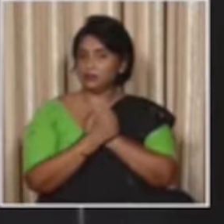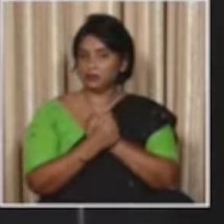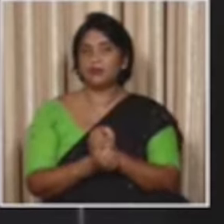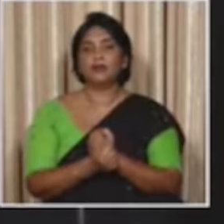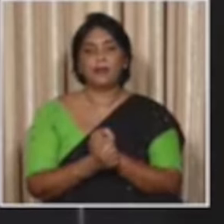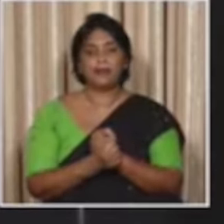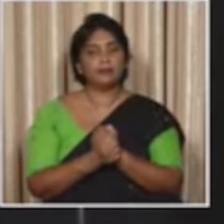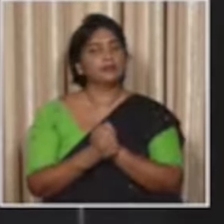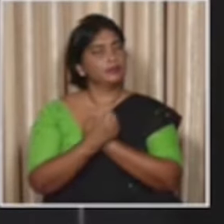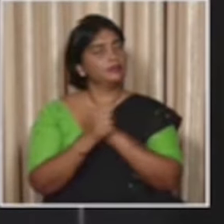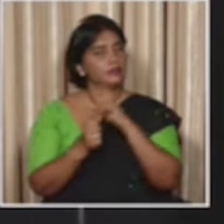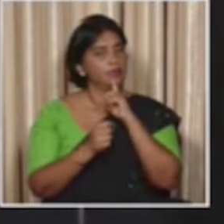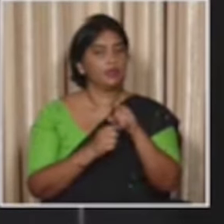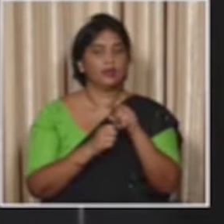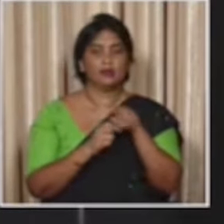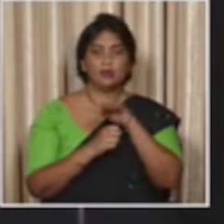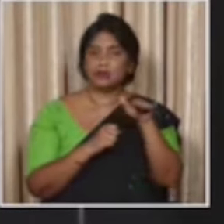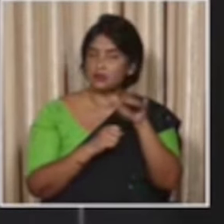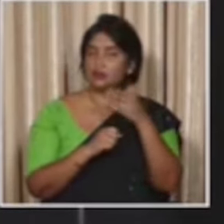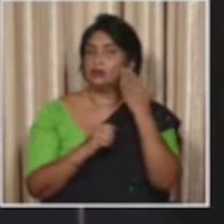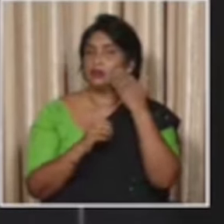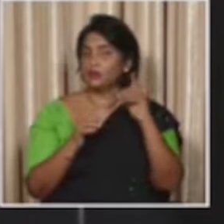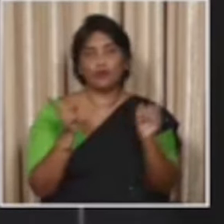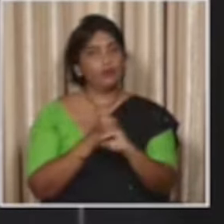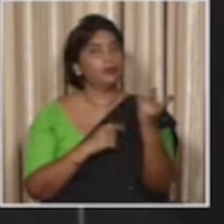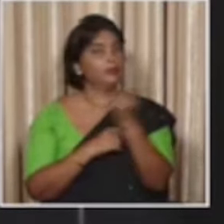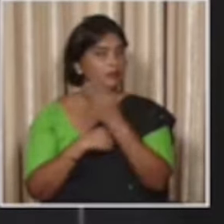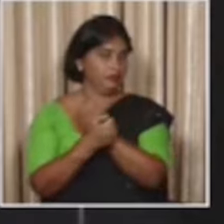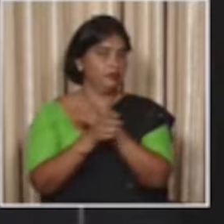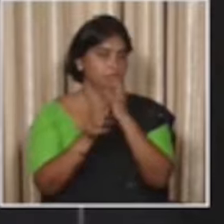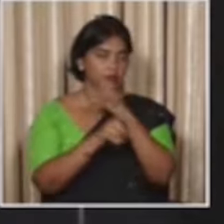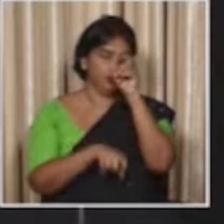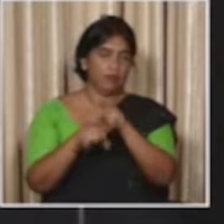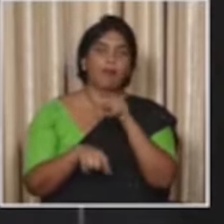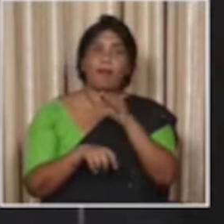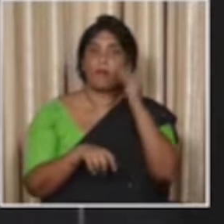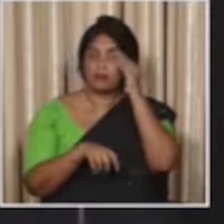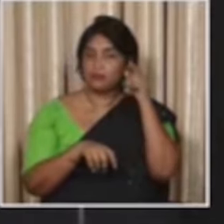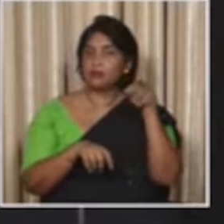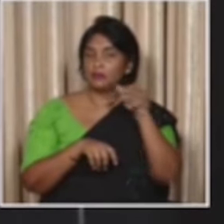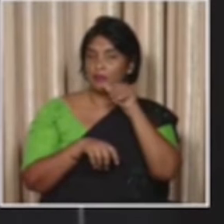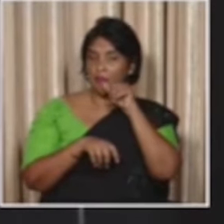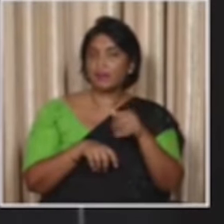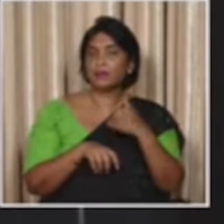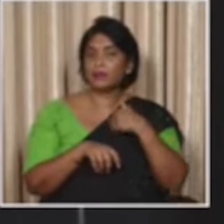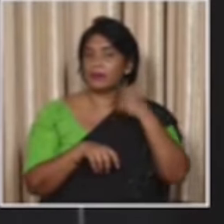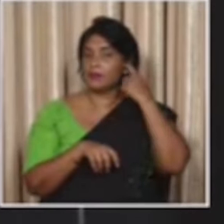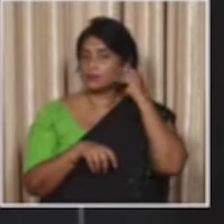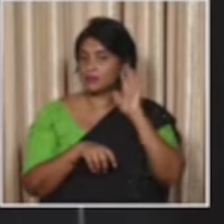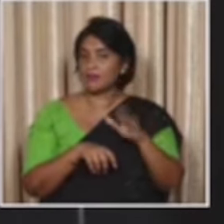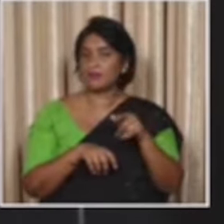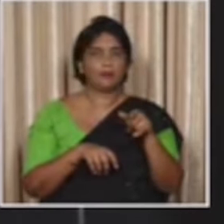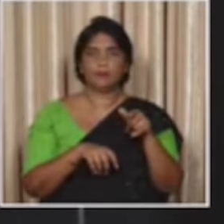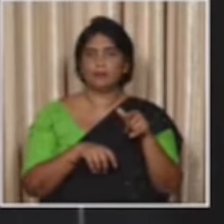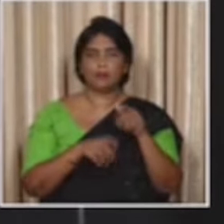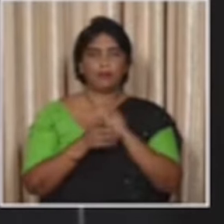hostages, was placed before them. Israelis didn't expect Hamas to accept that